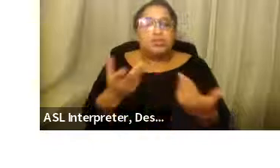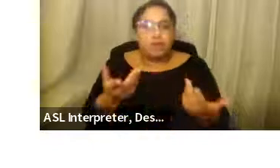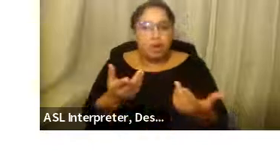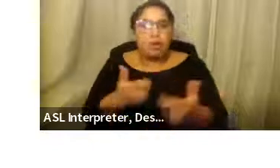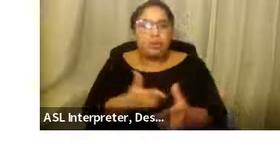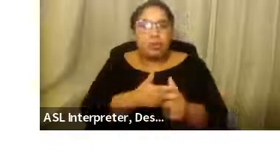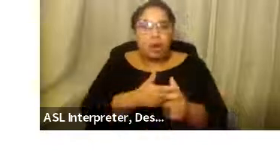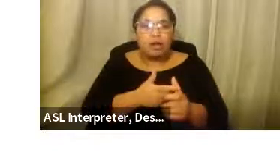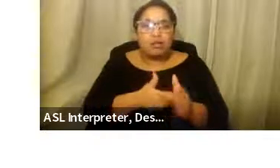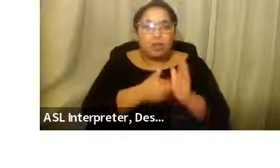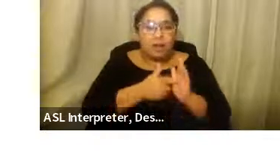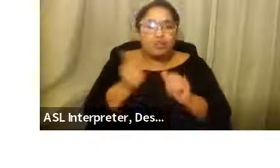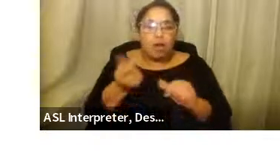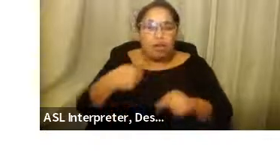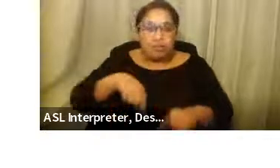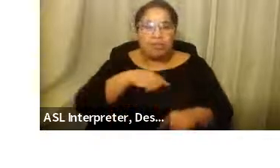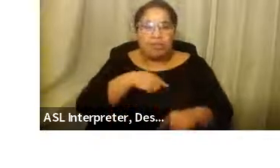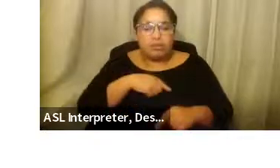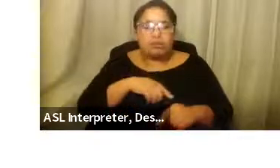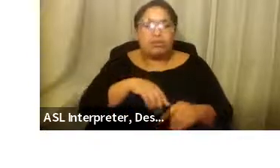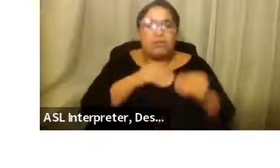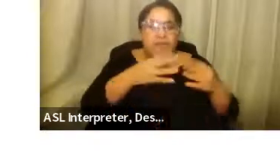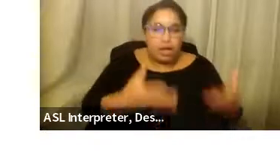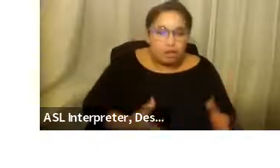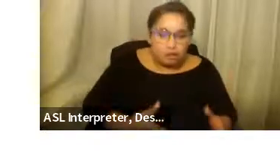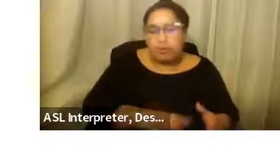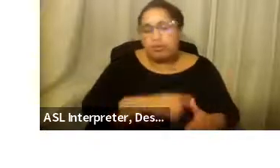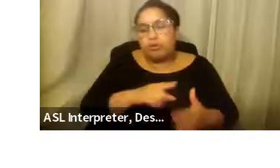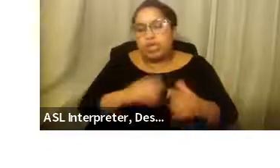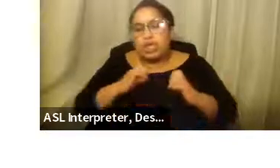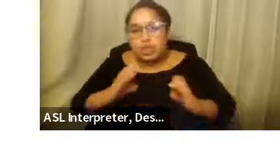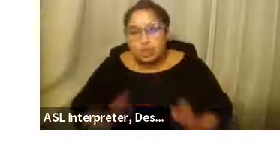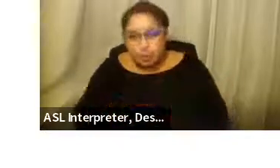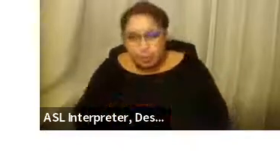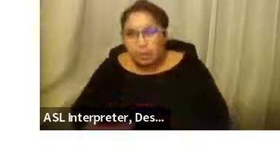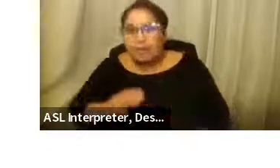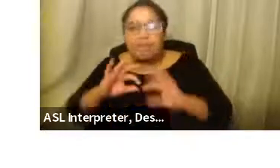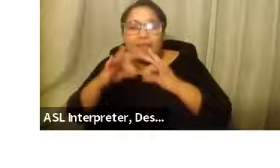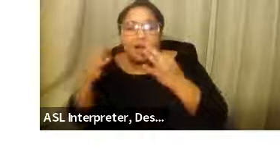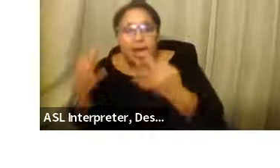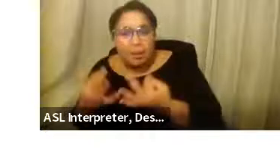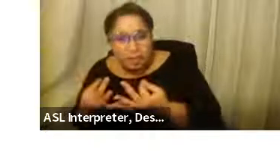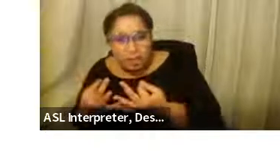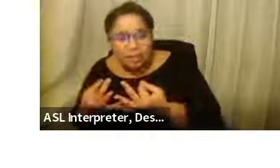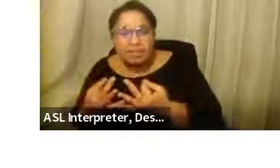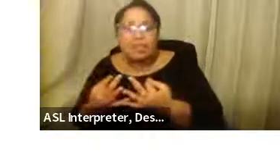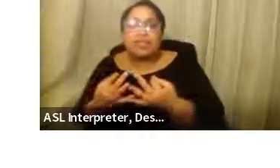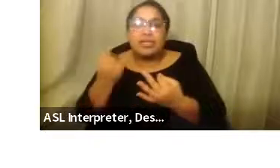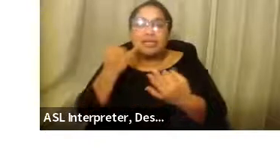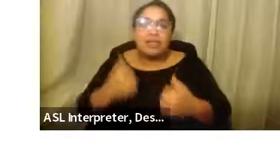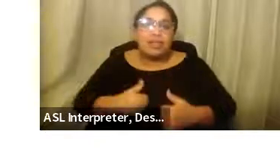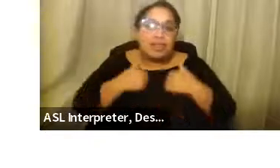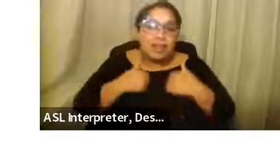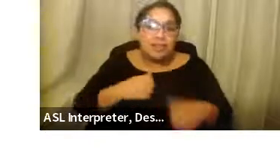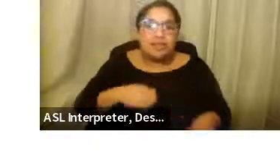effort between the provider, the consumer, and also loved ones. If they're living in a board and